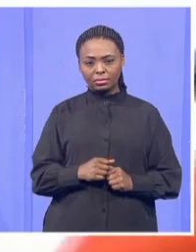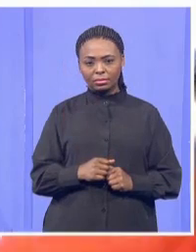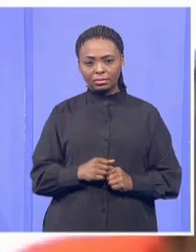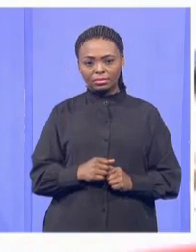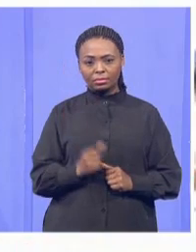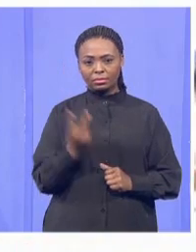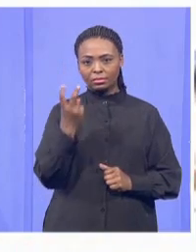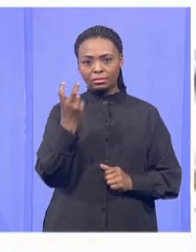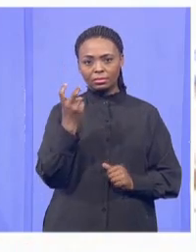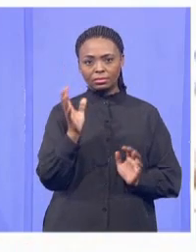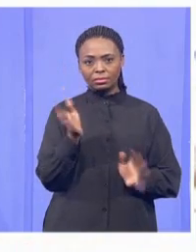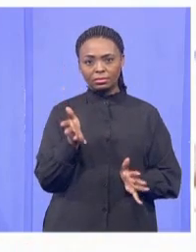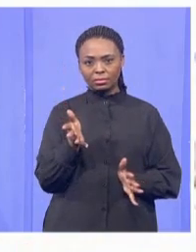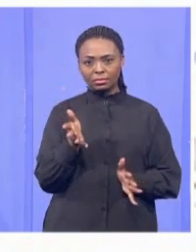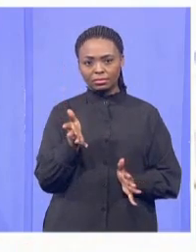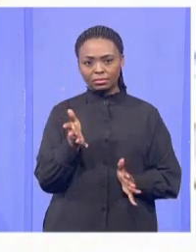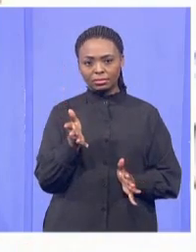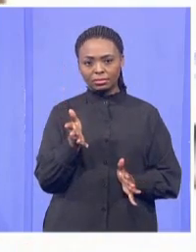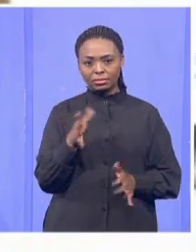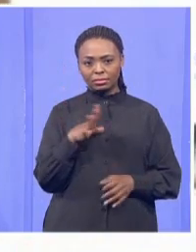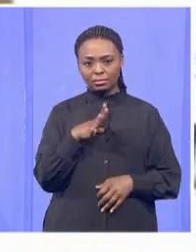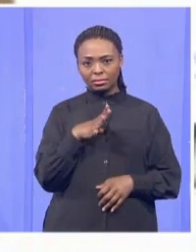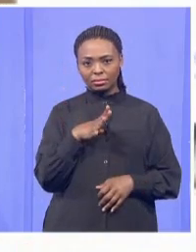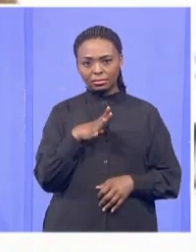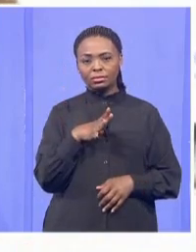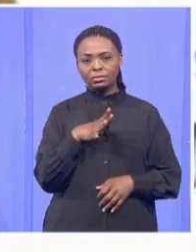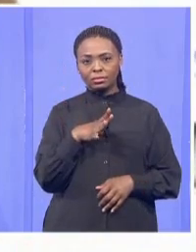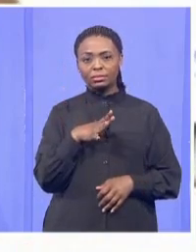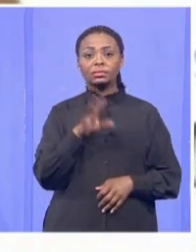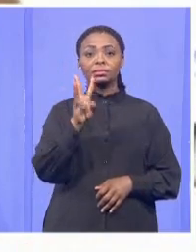Only 2. Okay, you are 3.